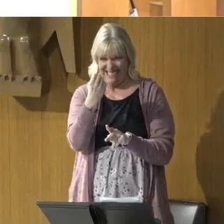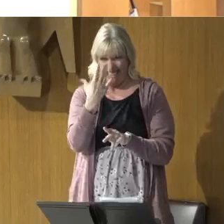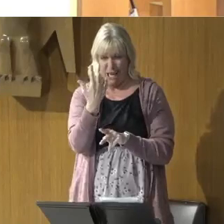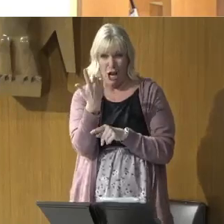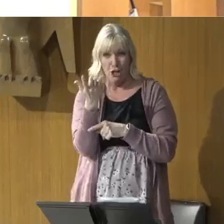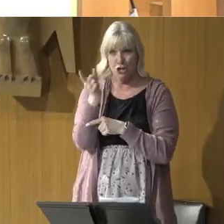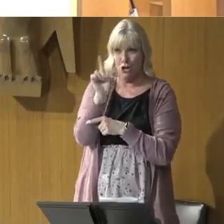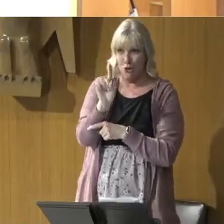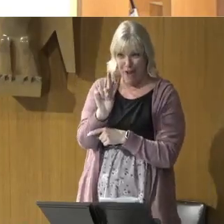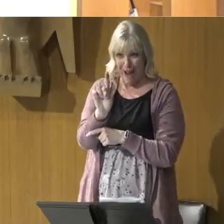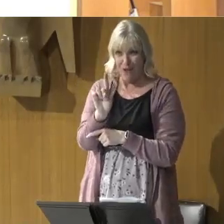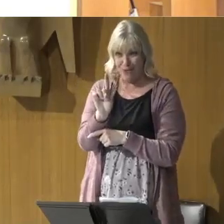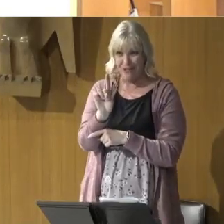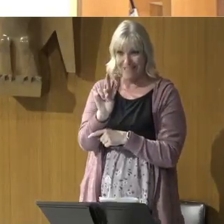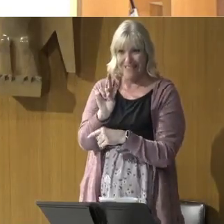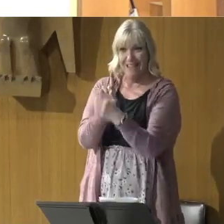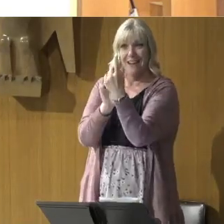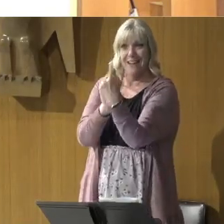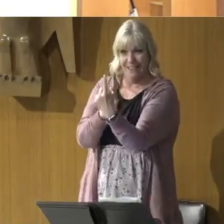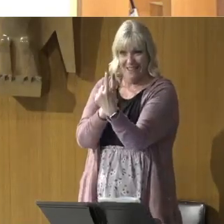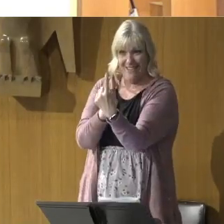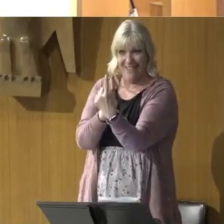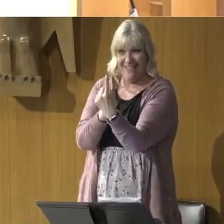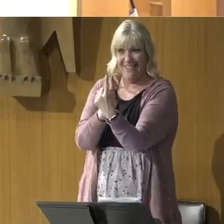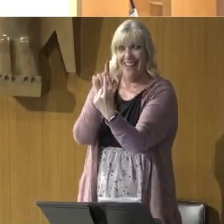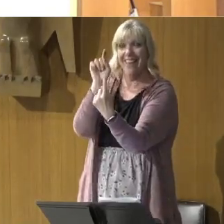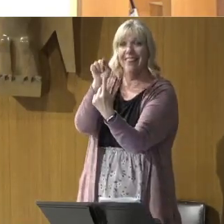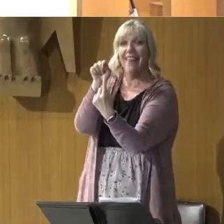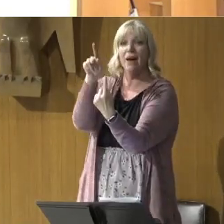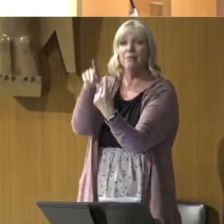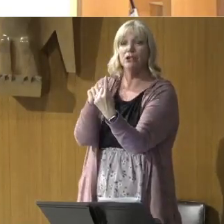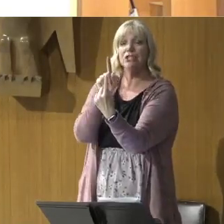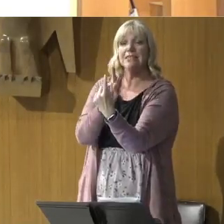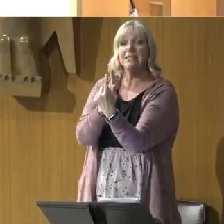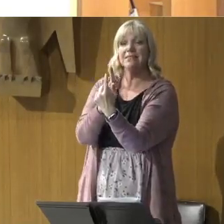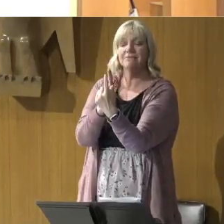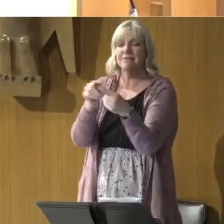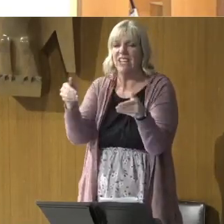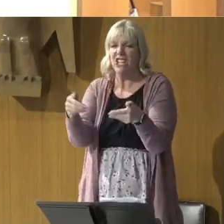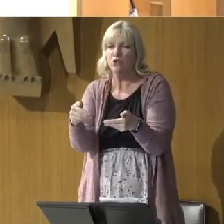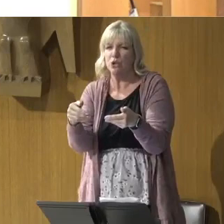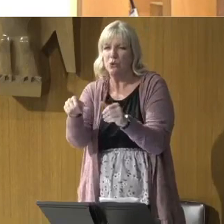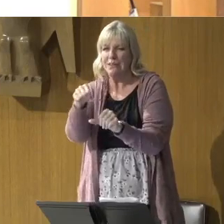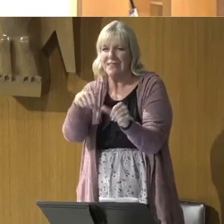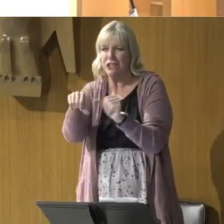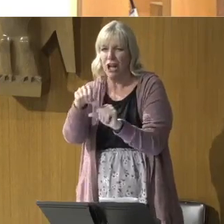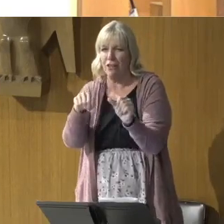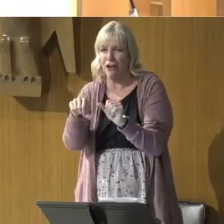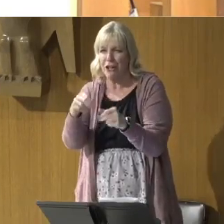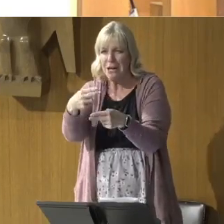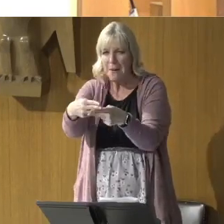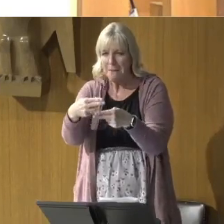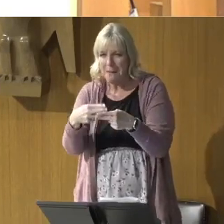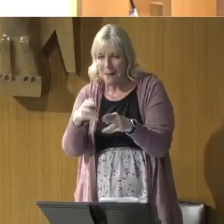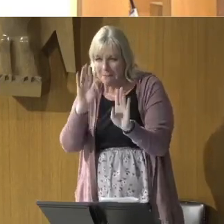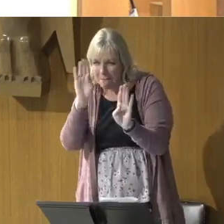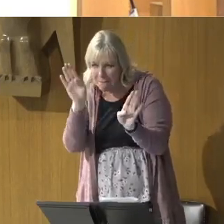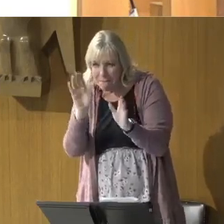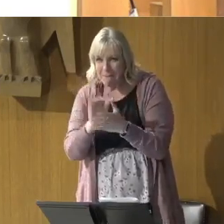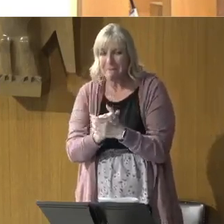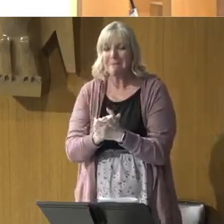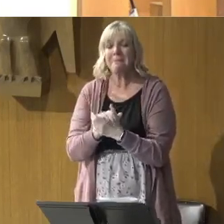turn around and the second person is going to come up and you're going to introduce yourselves to each other so you know each other's name